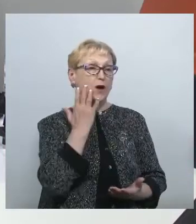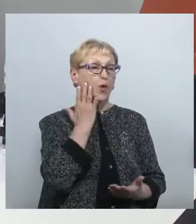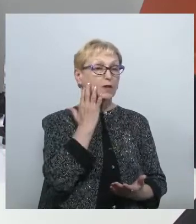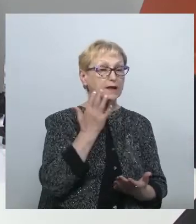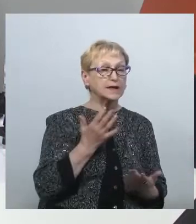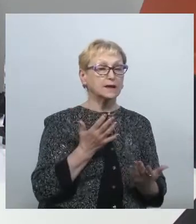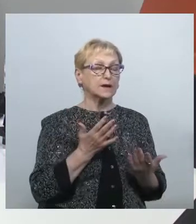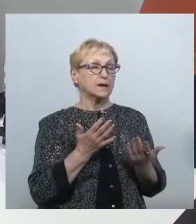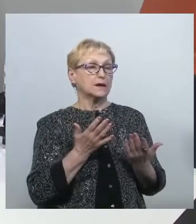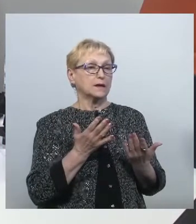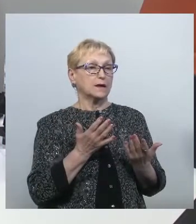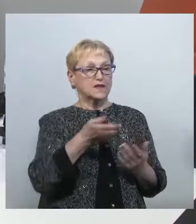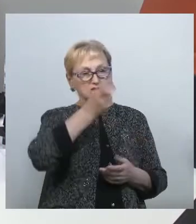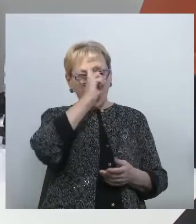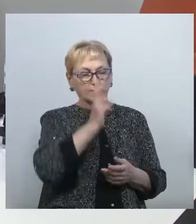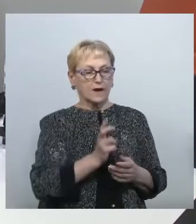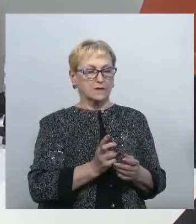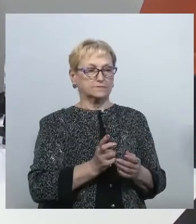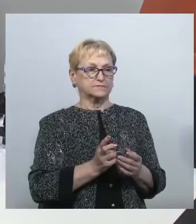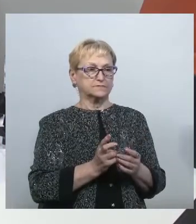the state gets in the